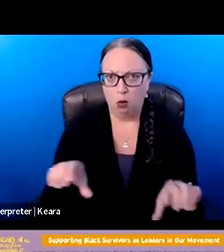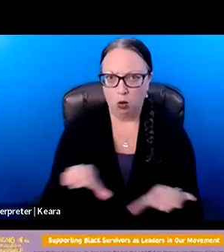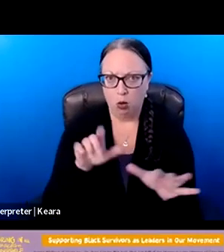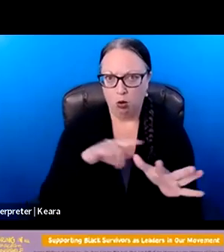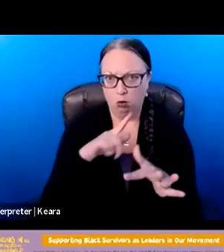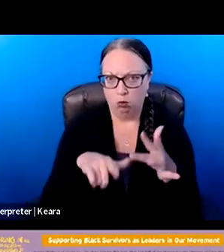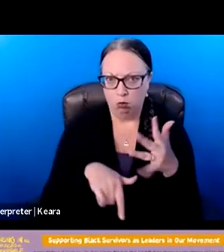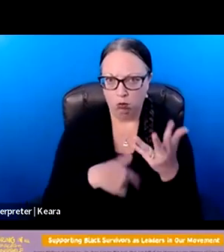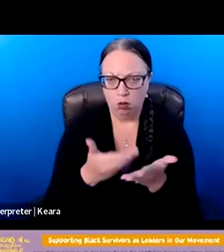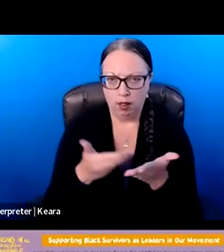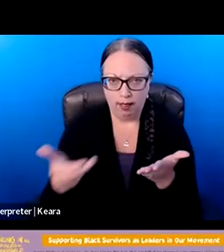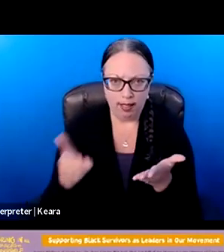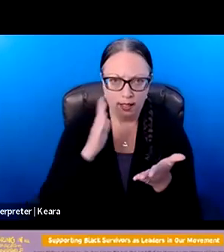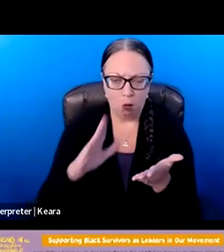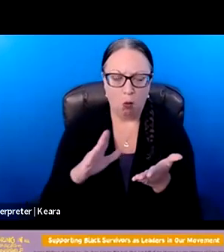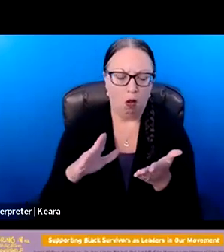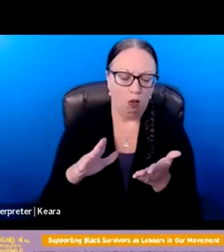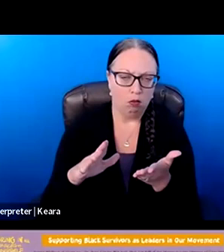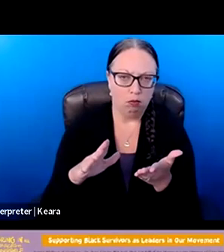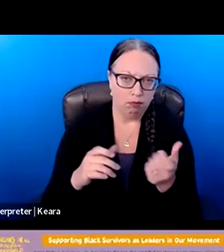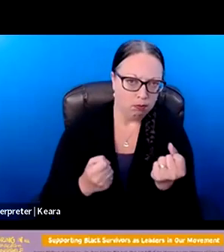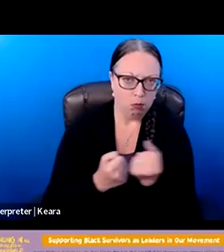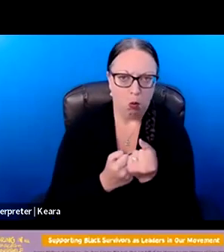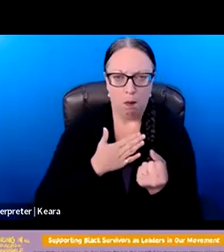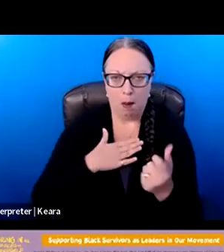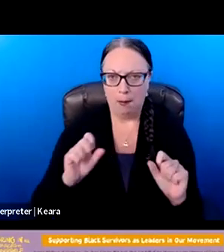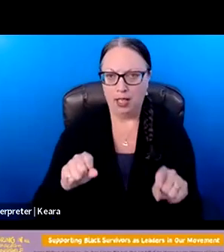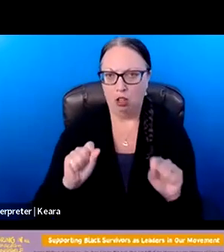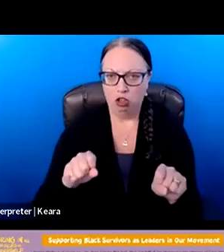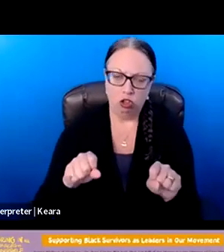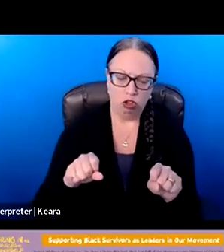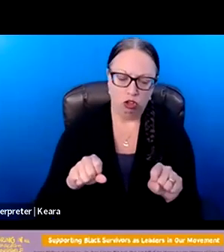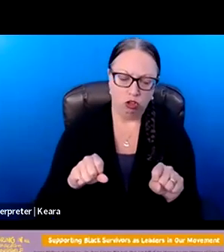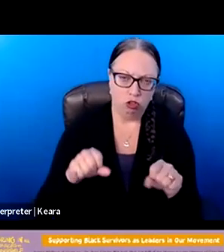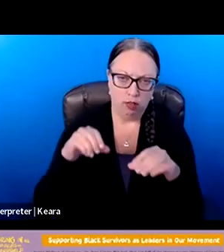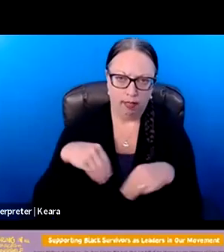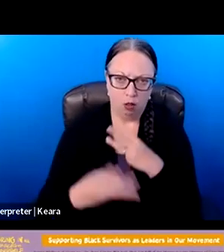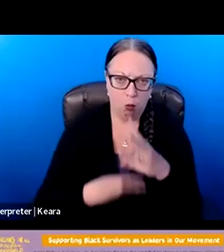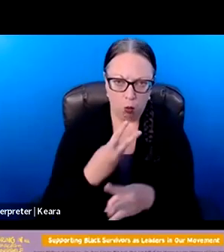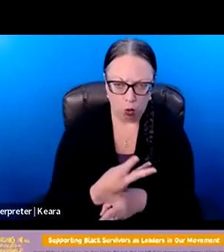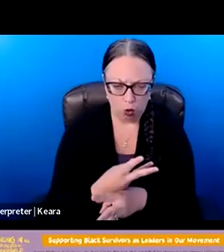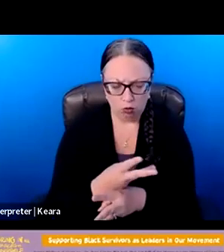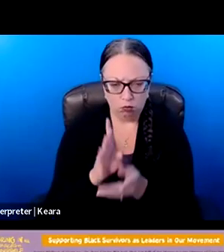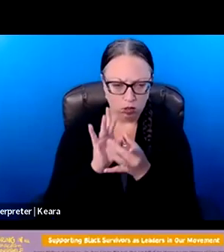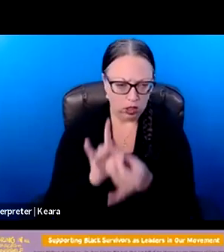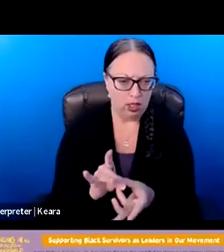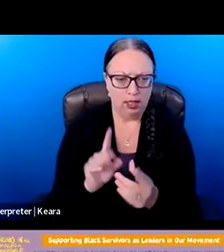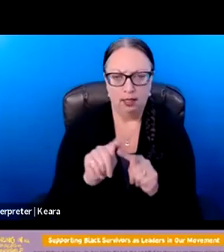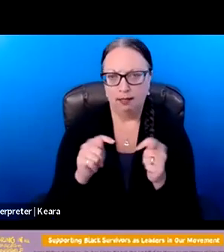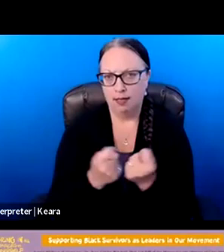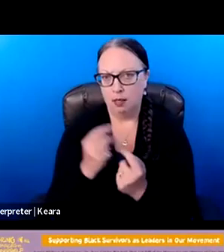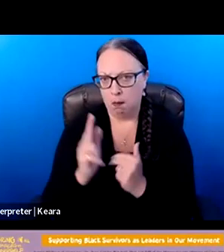to optimize my potential in this world. So we need to have them connected, have them do team building sort of